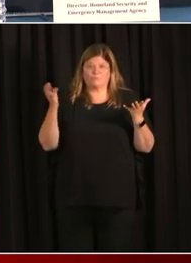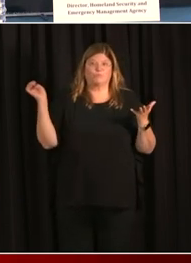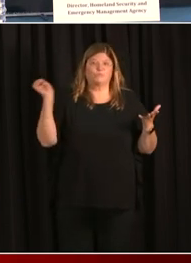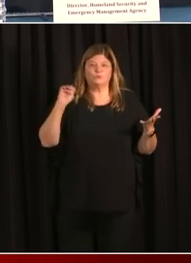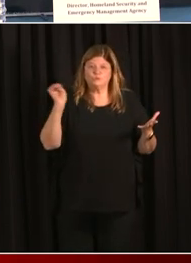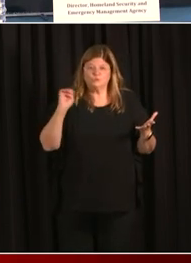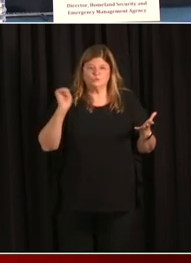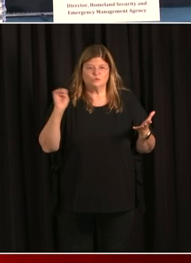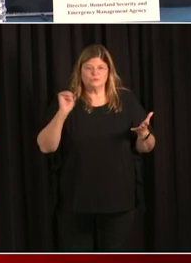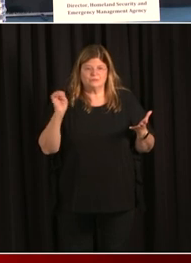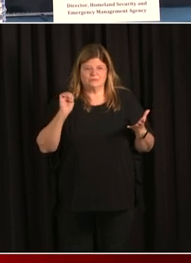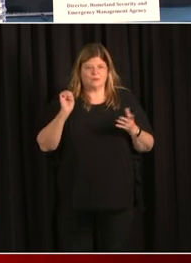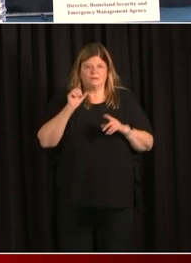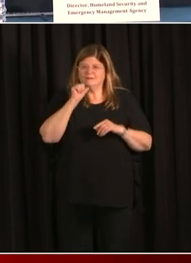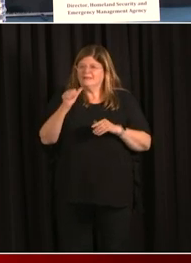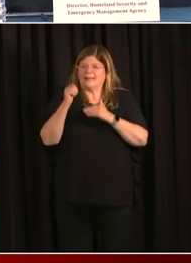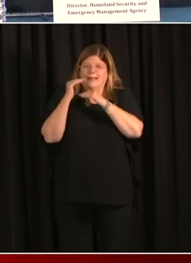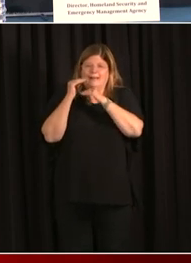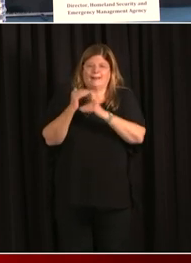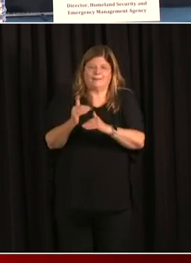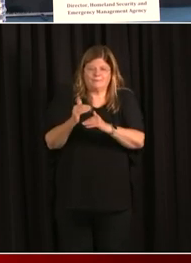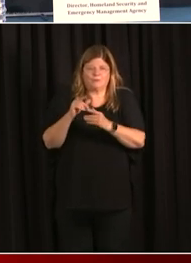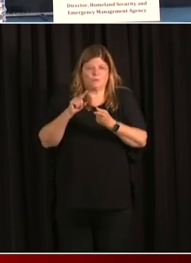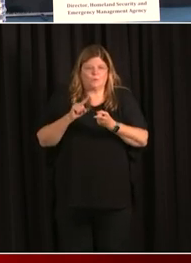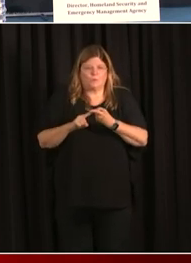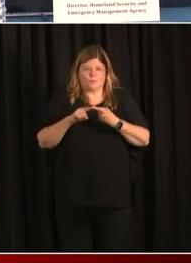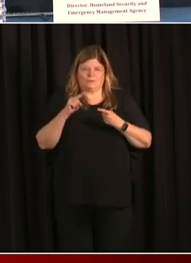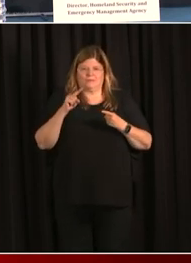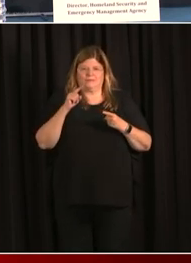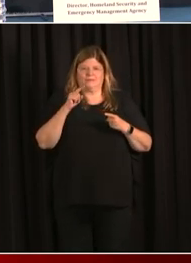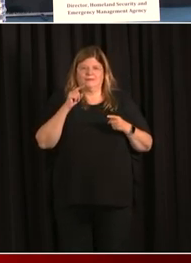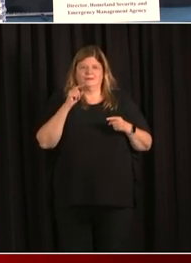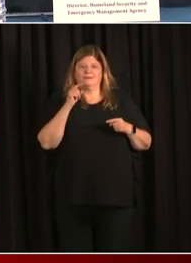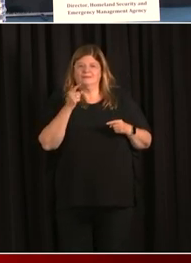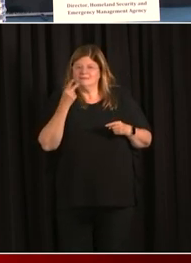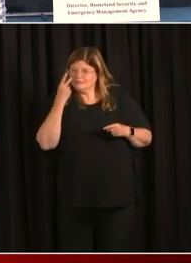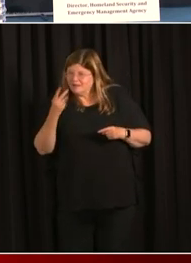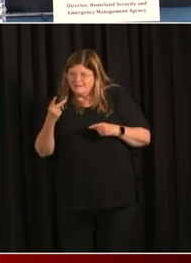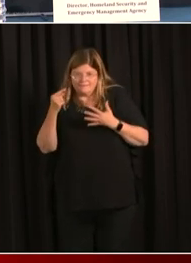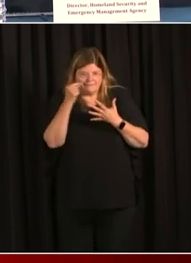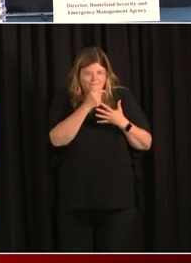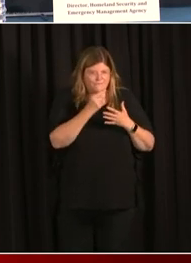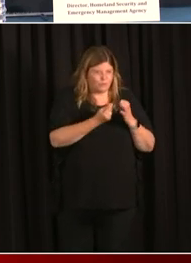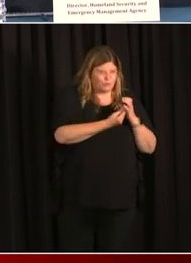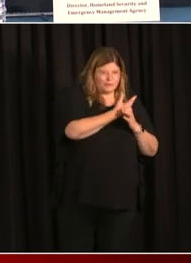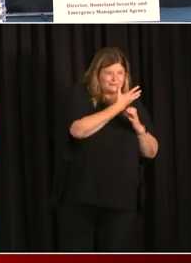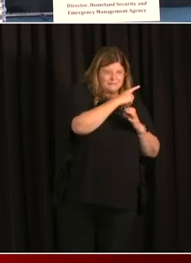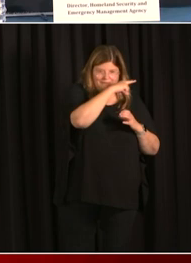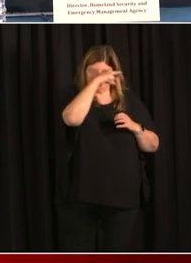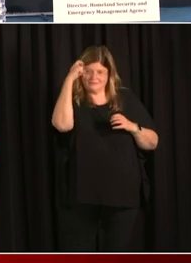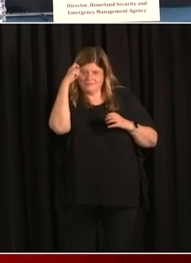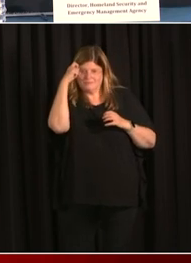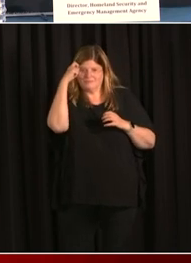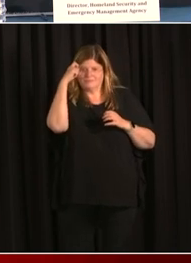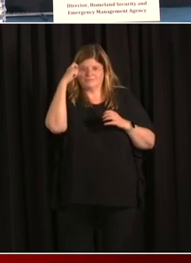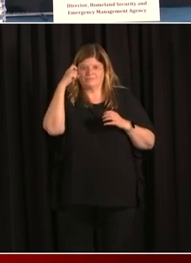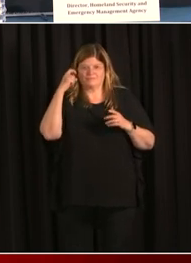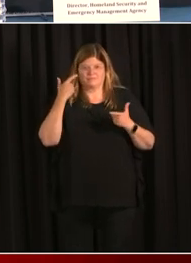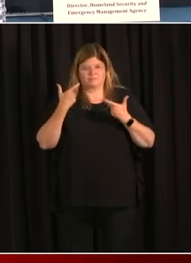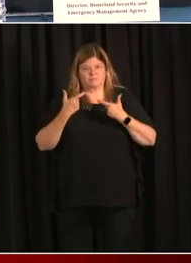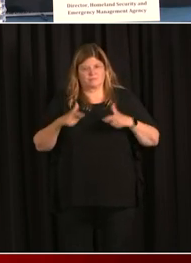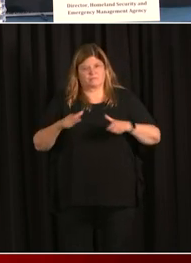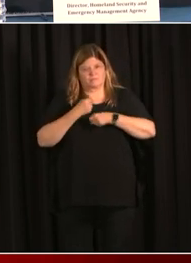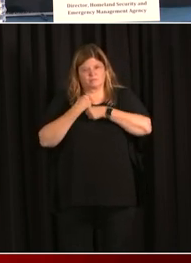deal with. We saw in the late spring and early summer mass protests and demonstrations here in the district after the murder